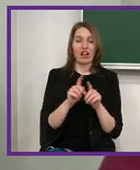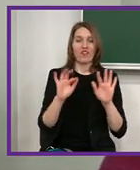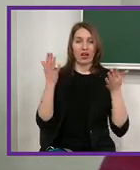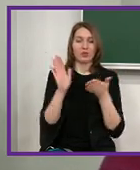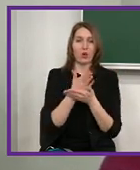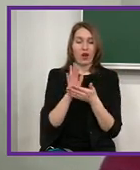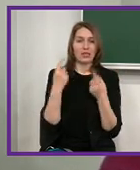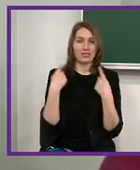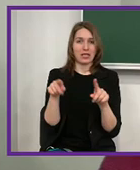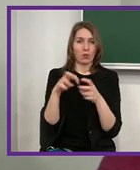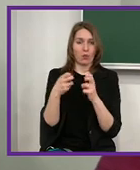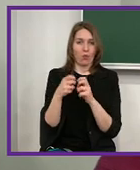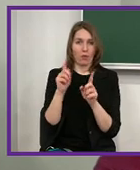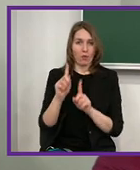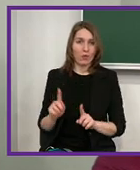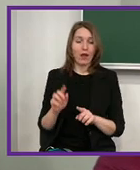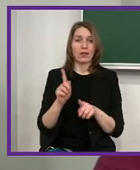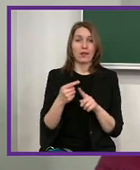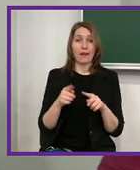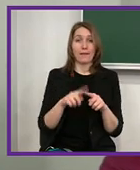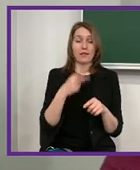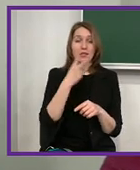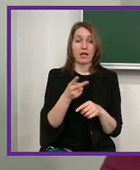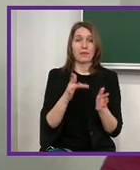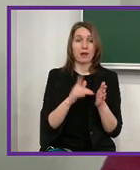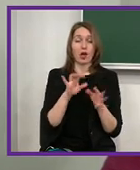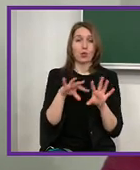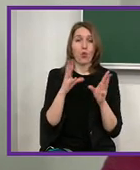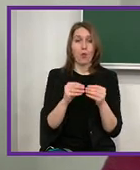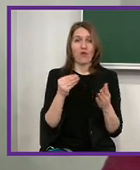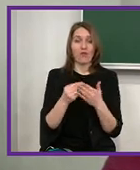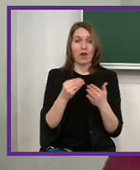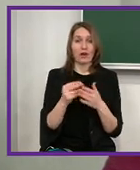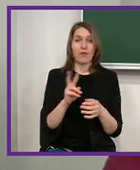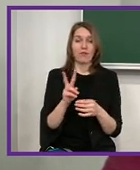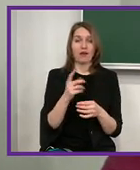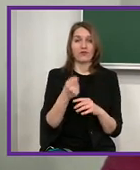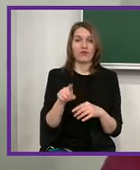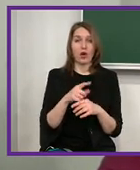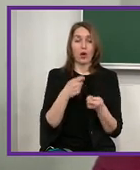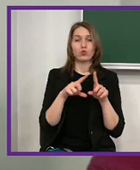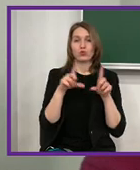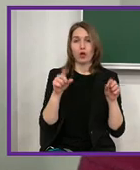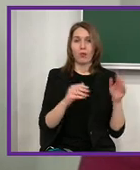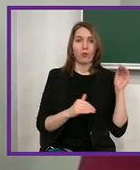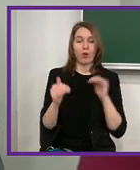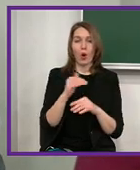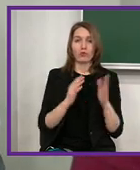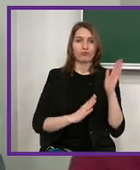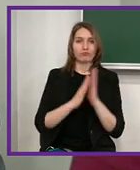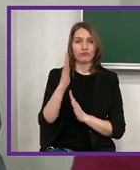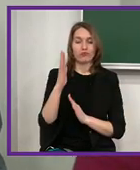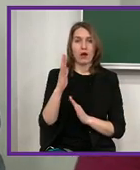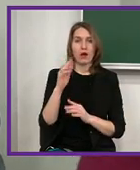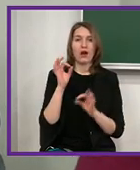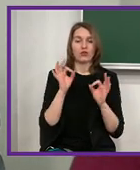effectively by conducting human rights due diligence. I don't mean to downplay compliance. It's important, but it's the least